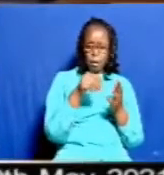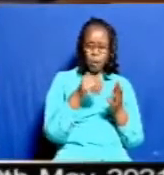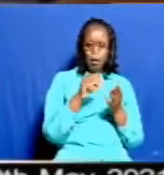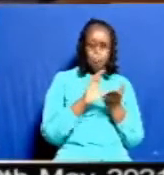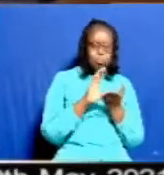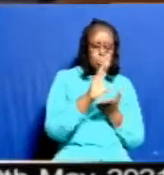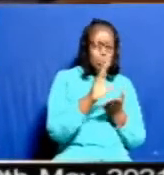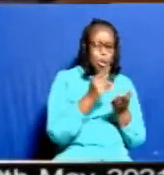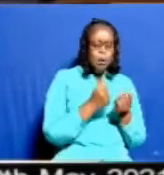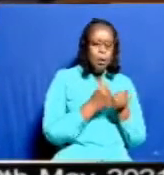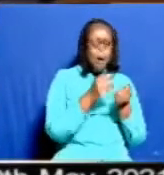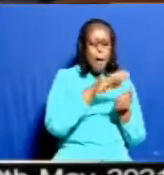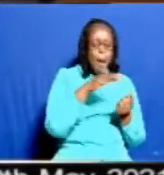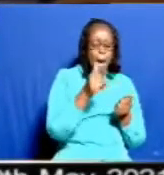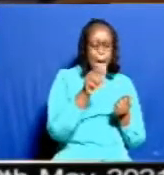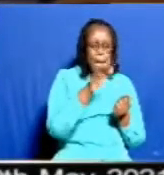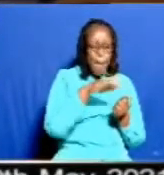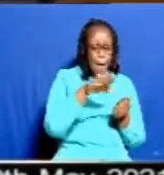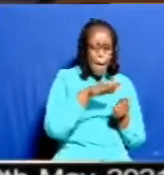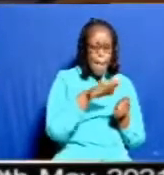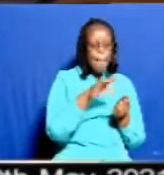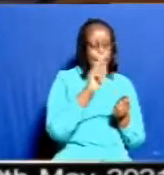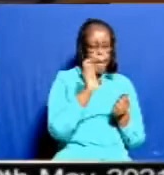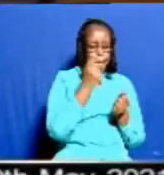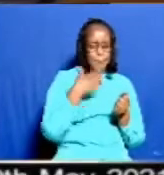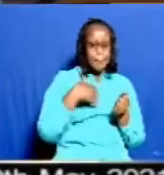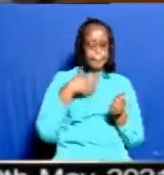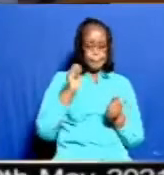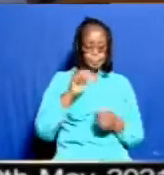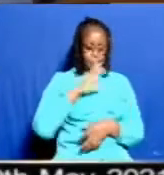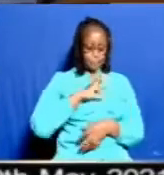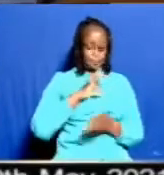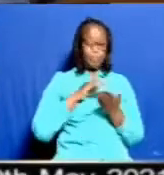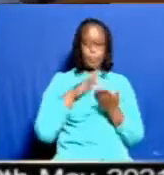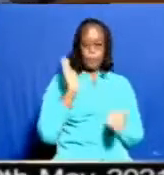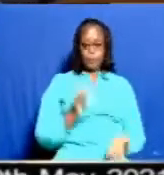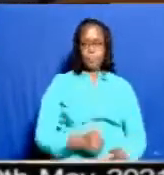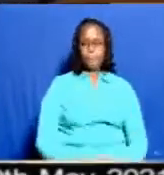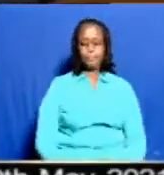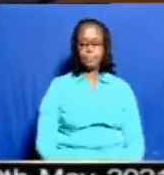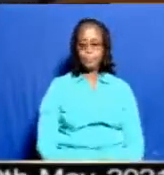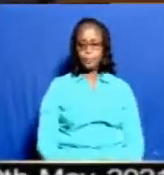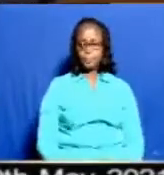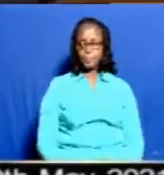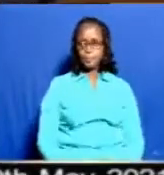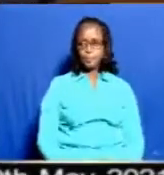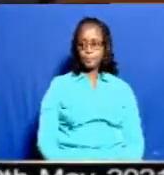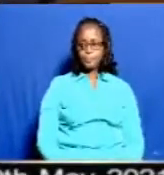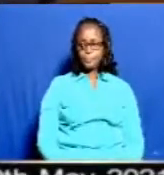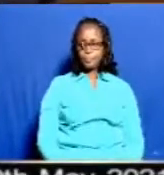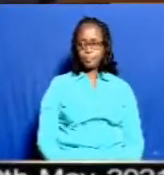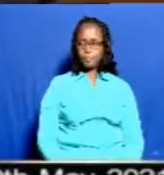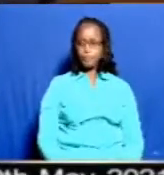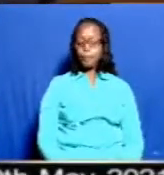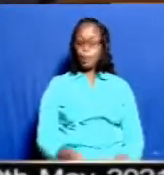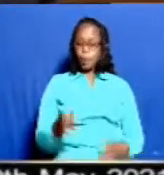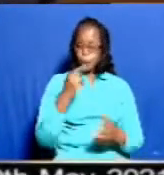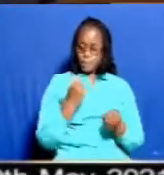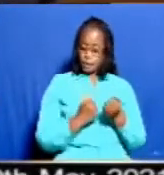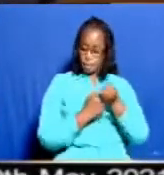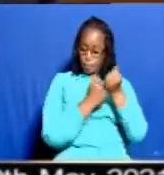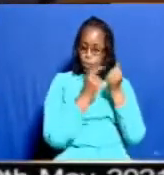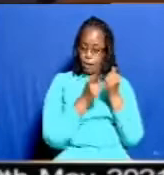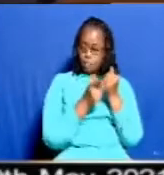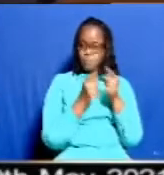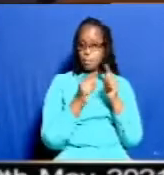Kenyans would benefit more. So I think even as a house, as we support this exemption, Honorable Speaker, I